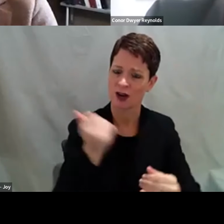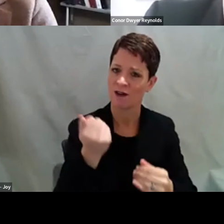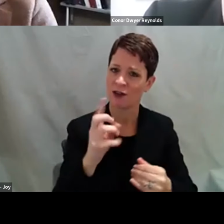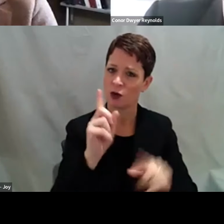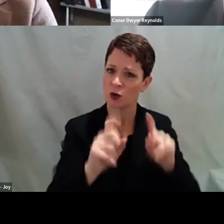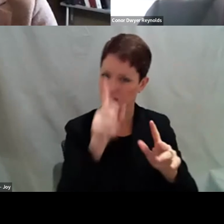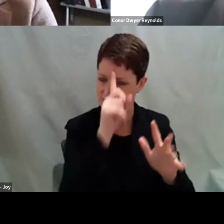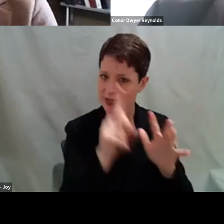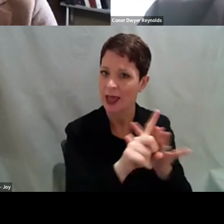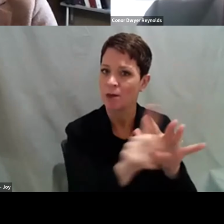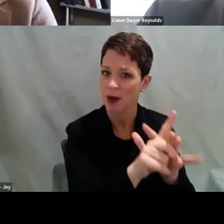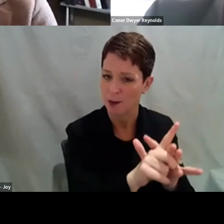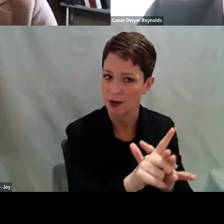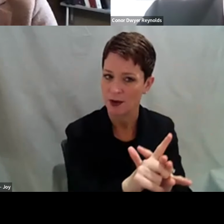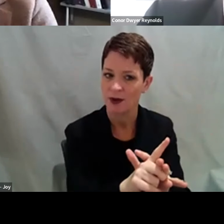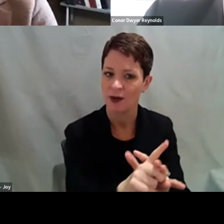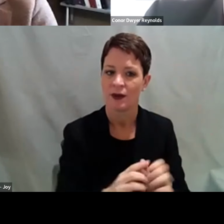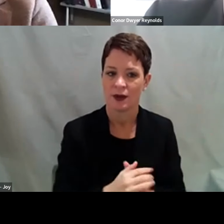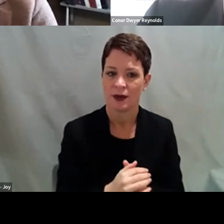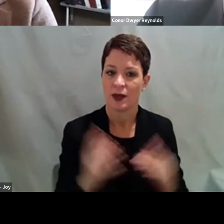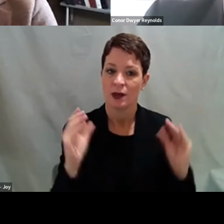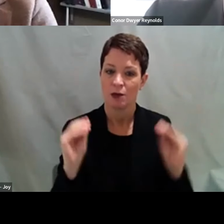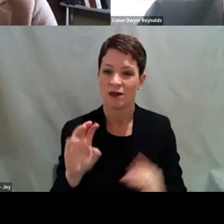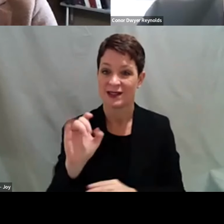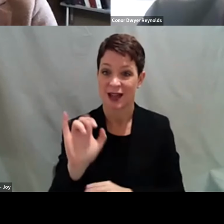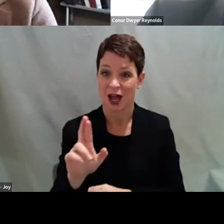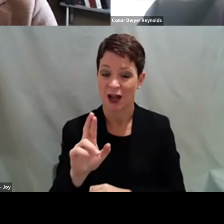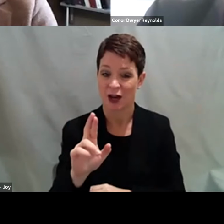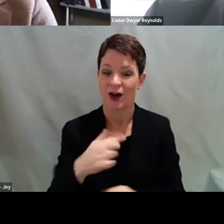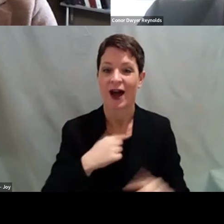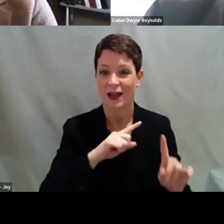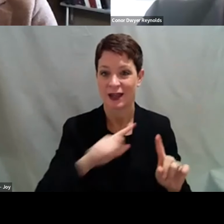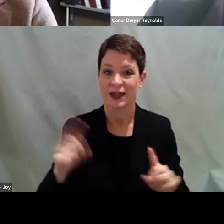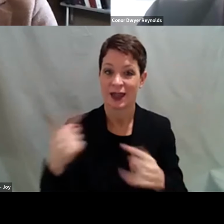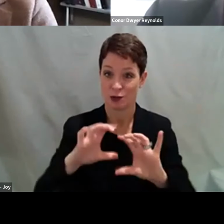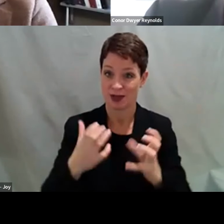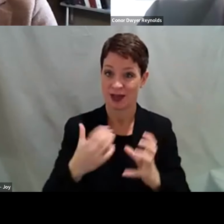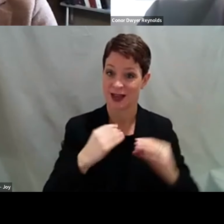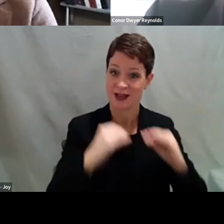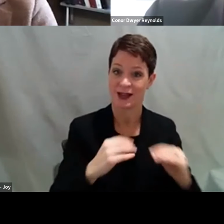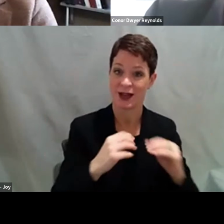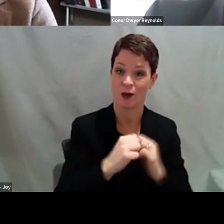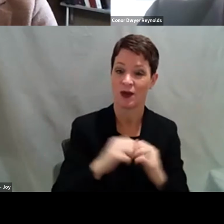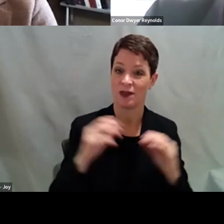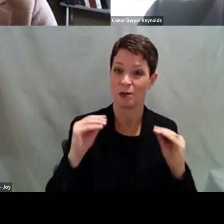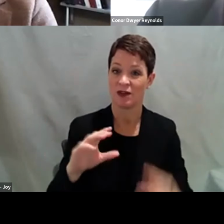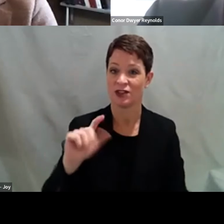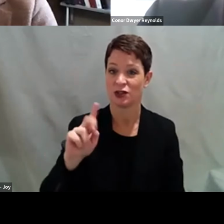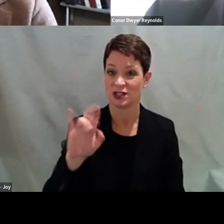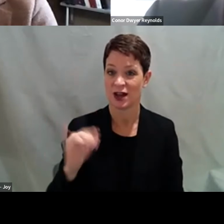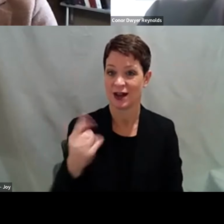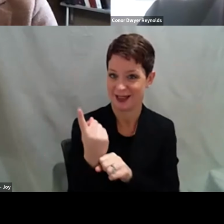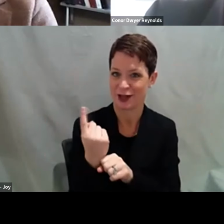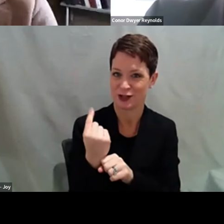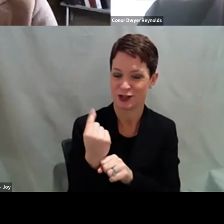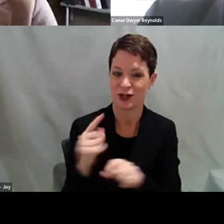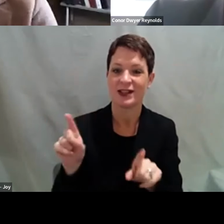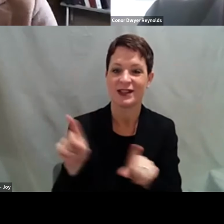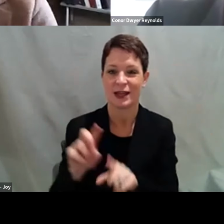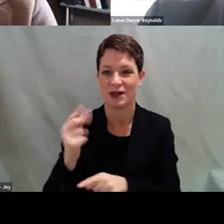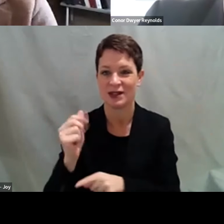to mind. And so I'll say Professor Eyer came to a class that I taught with Professor Tani last year, as did Professor